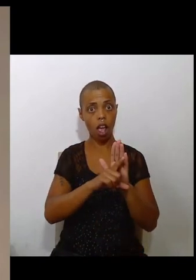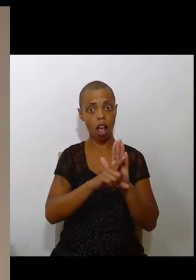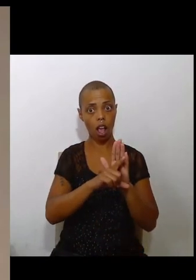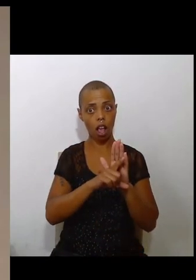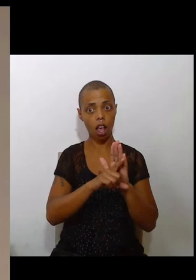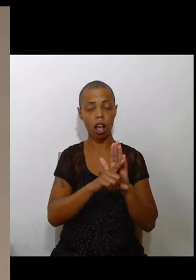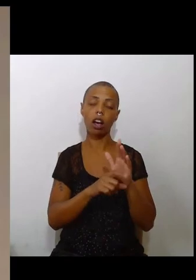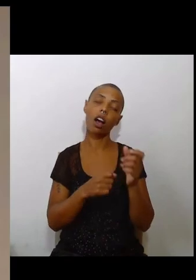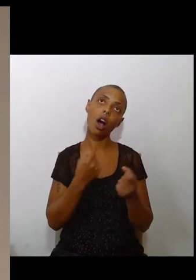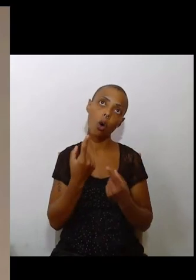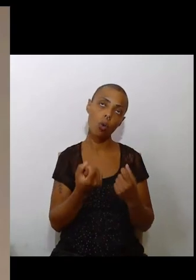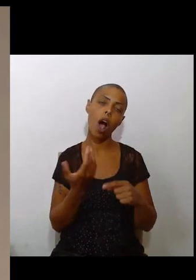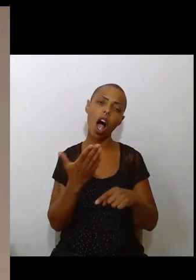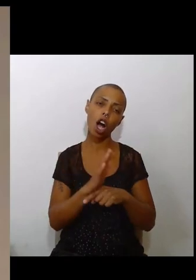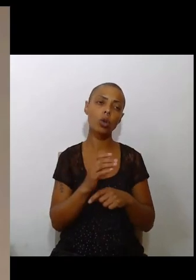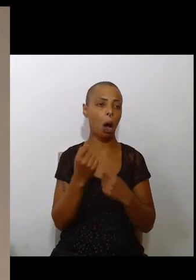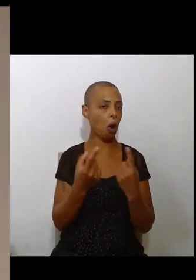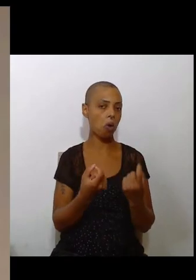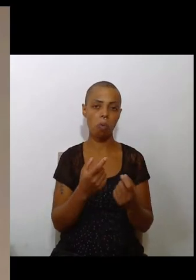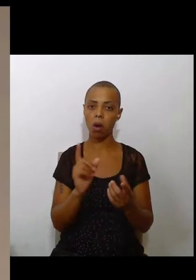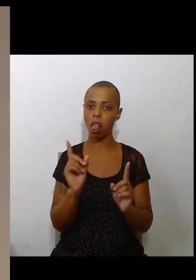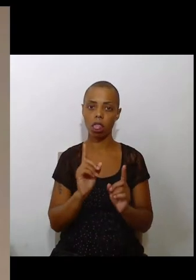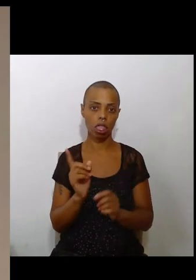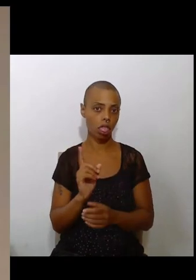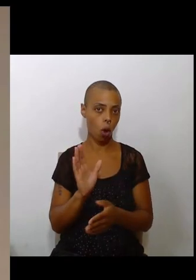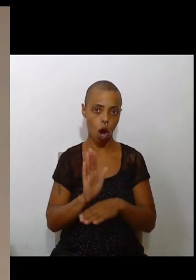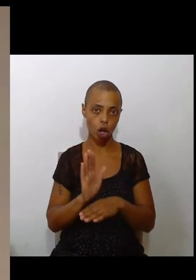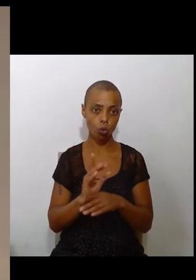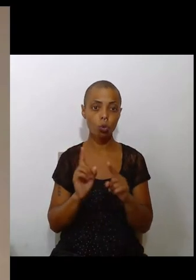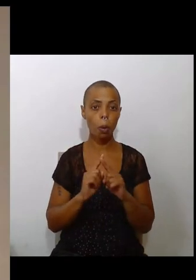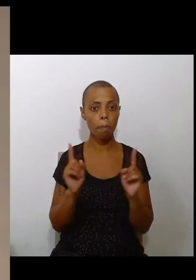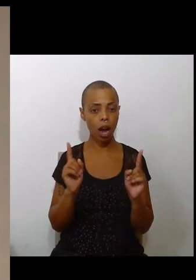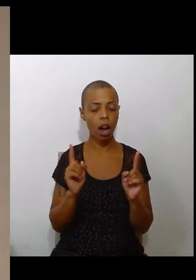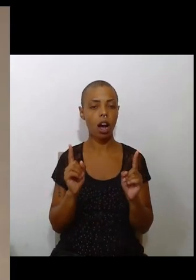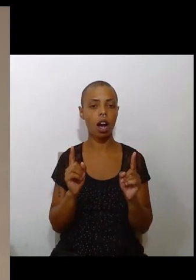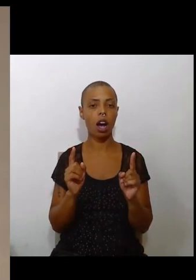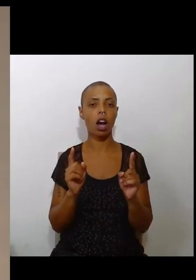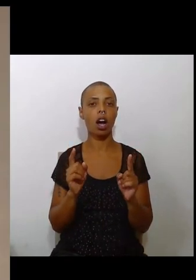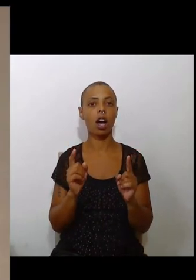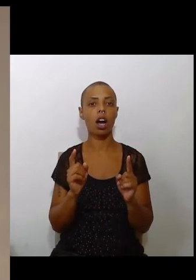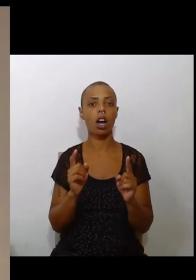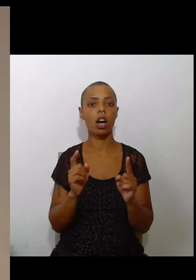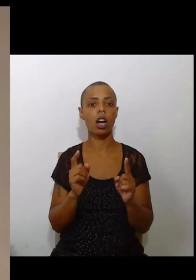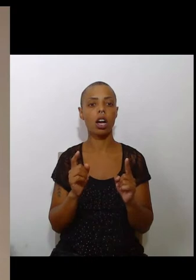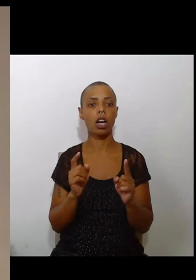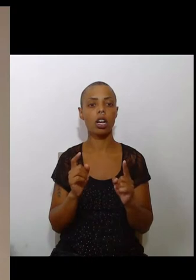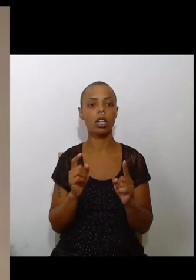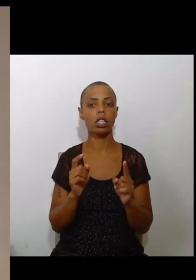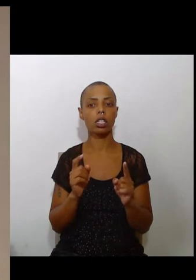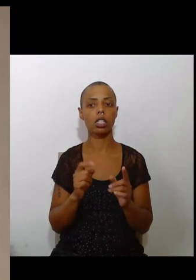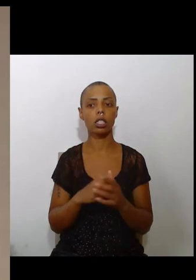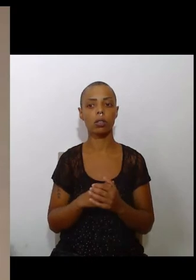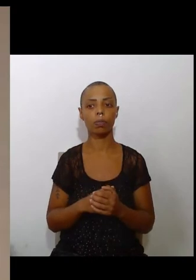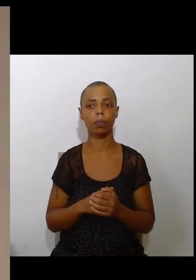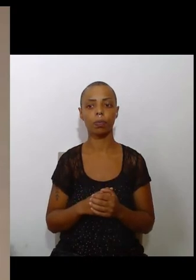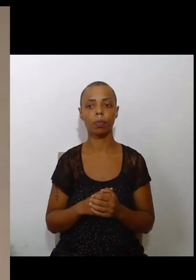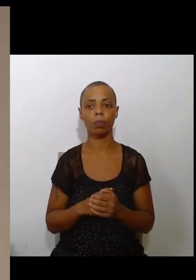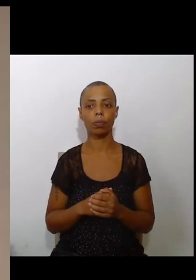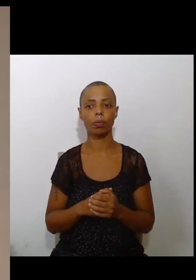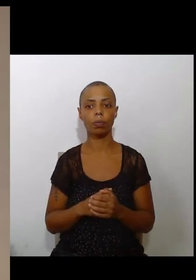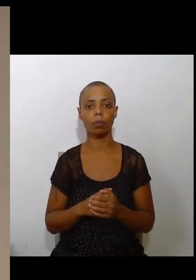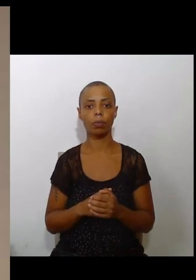there are several laws that are sometimes enforced and sometimes they're not enforced well